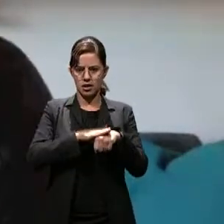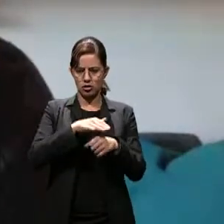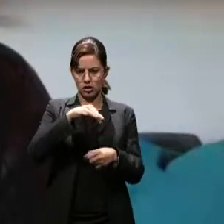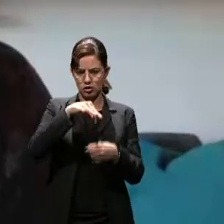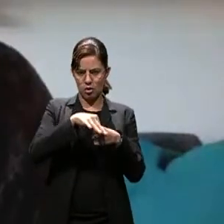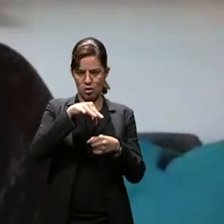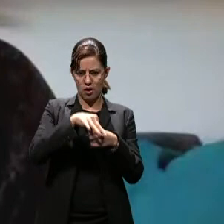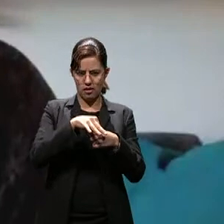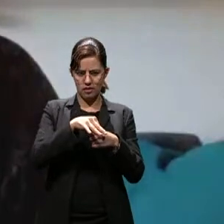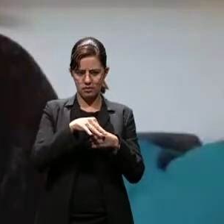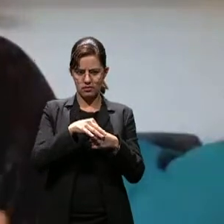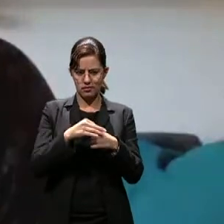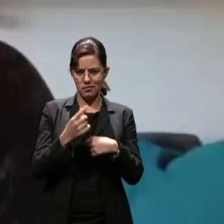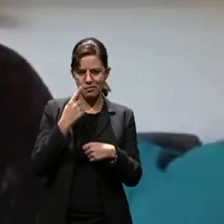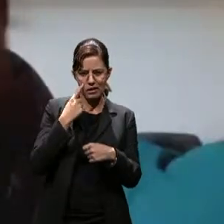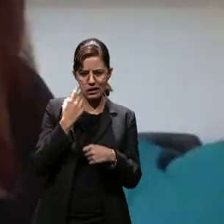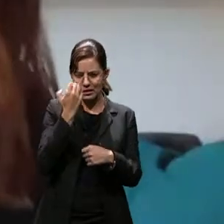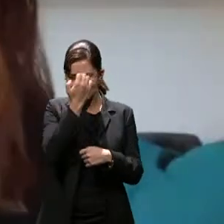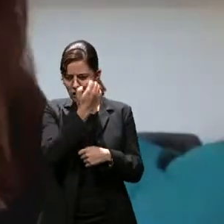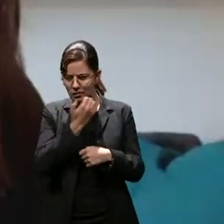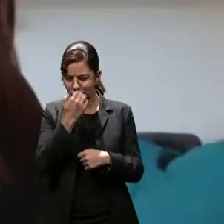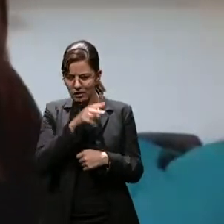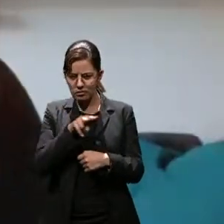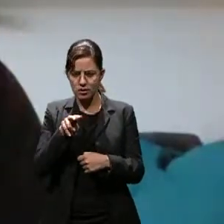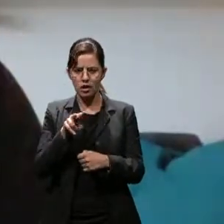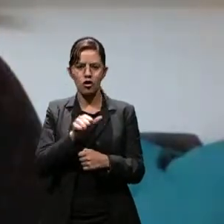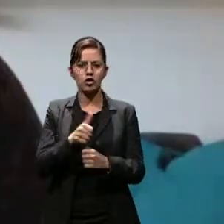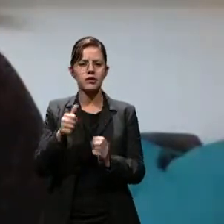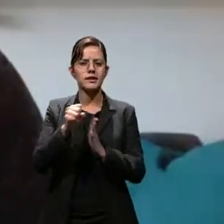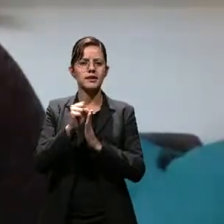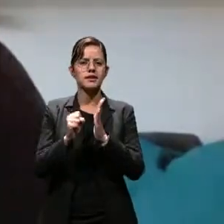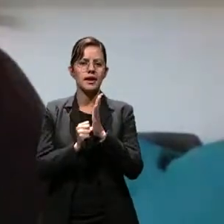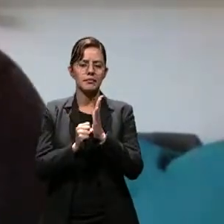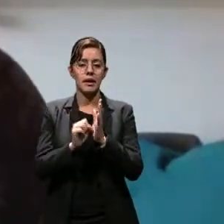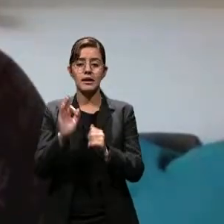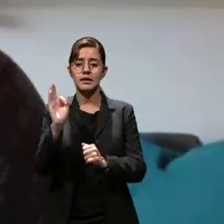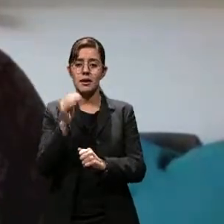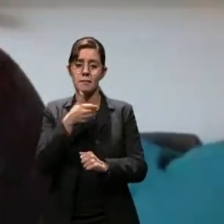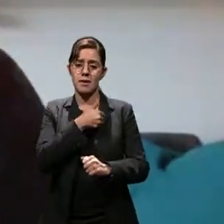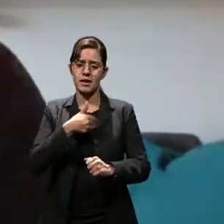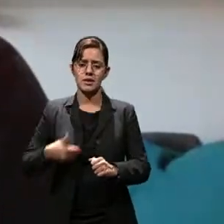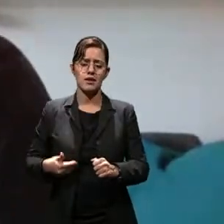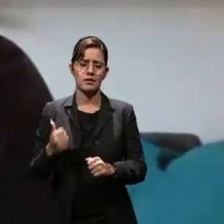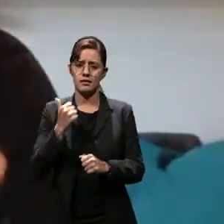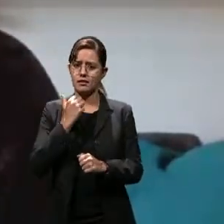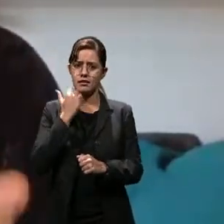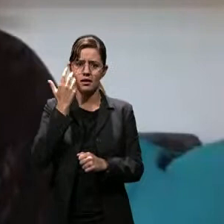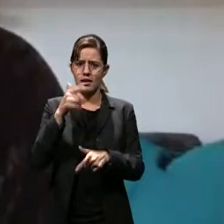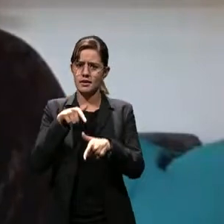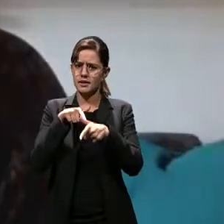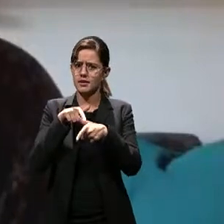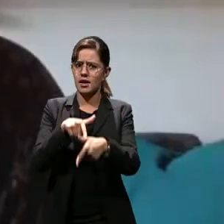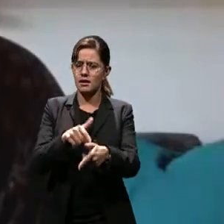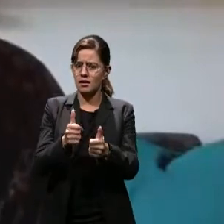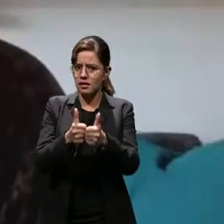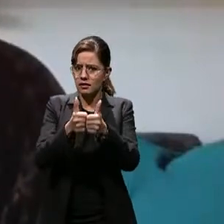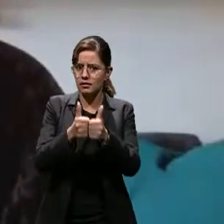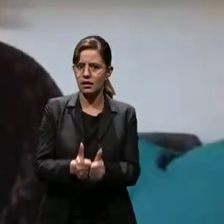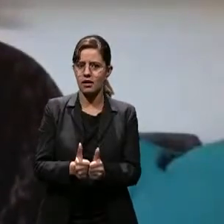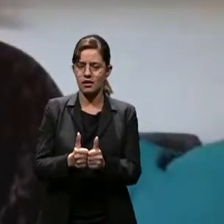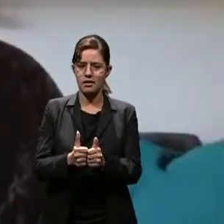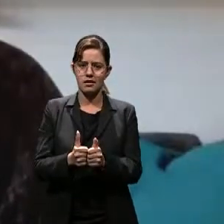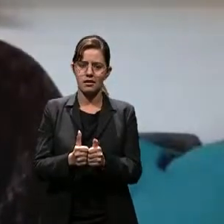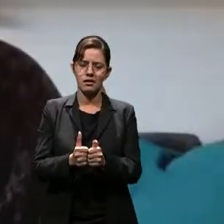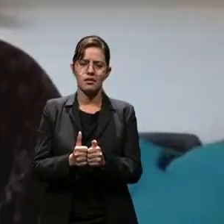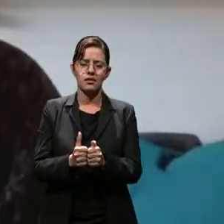electoral administration in other systems that we are living on, where the presidents would like to remain in office,